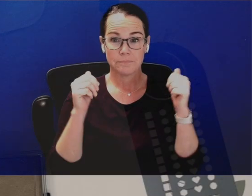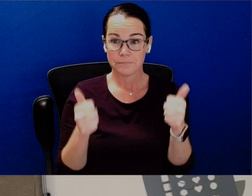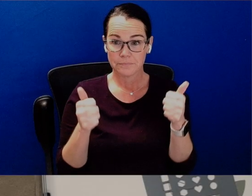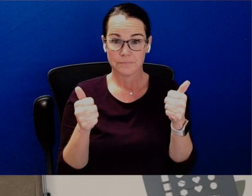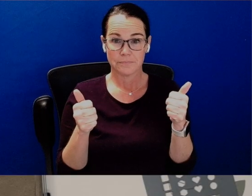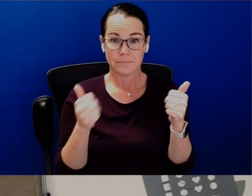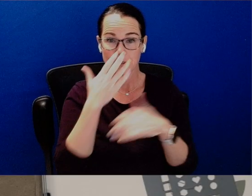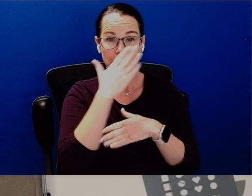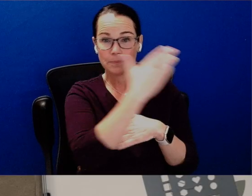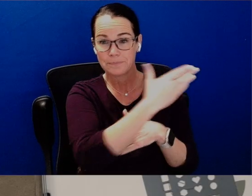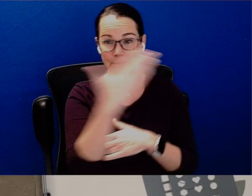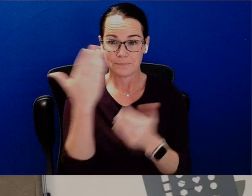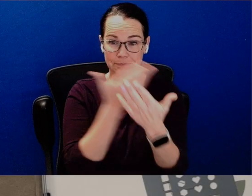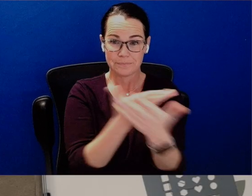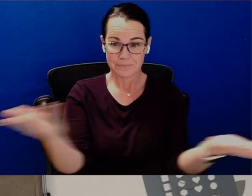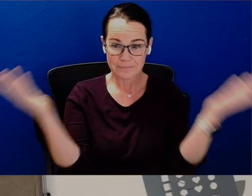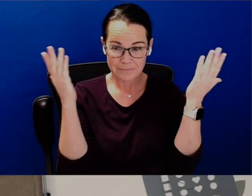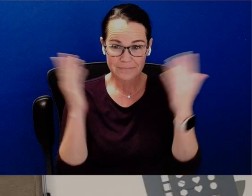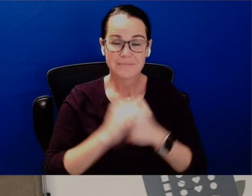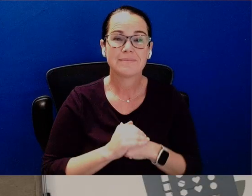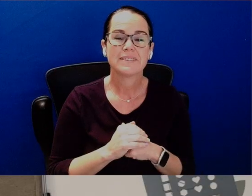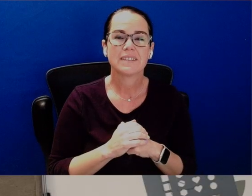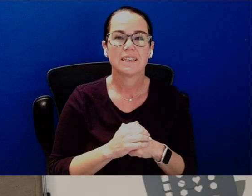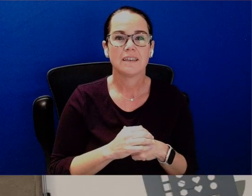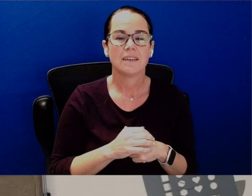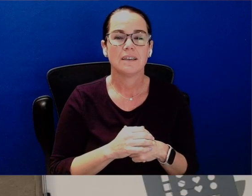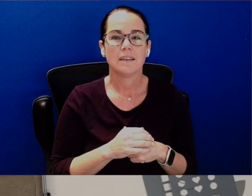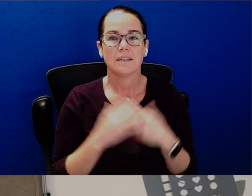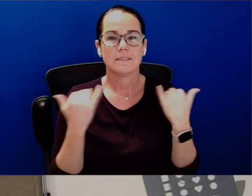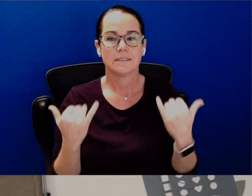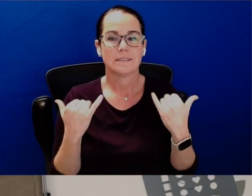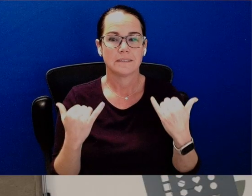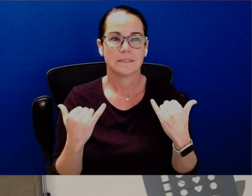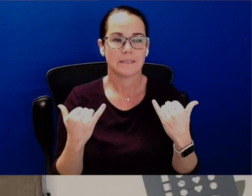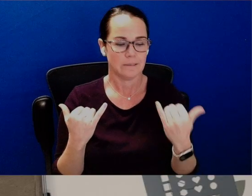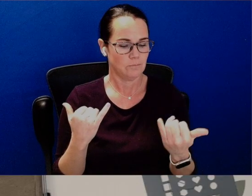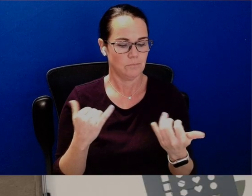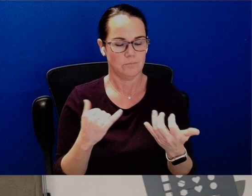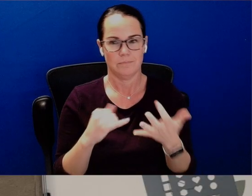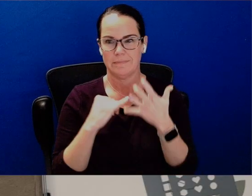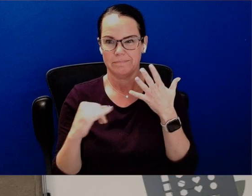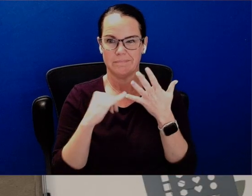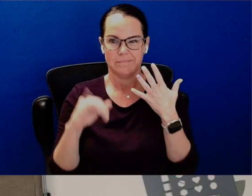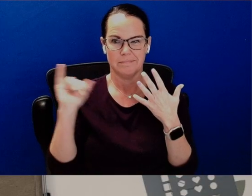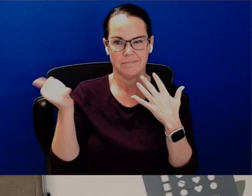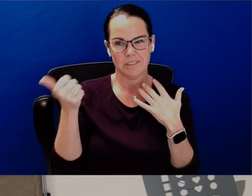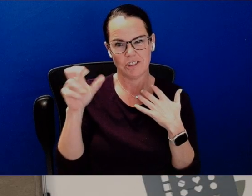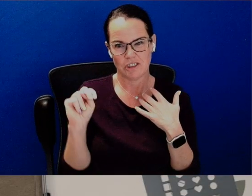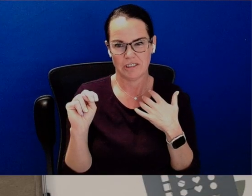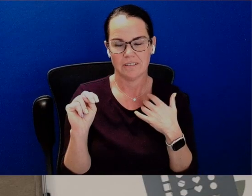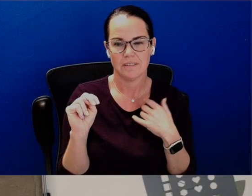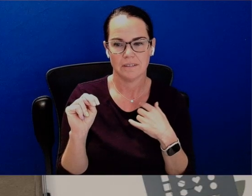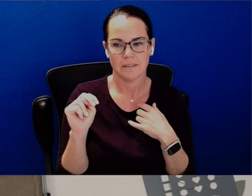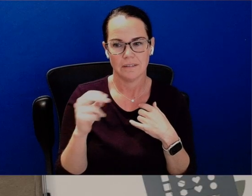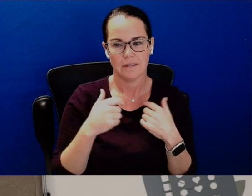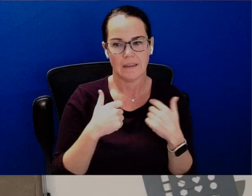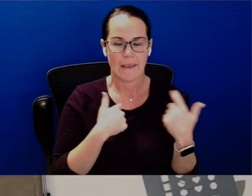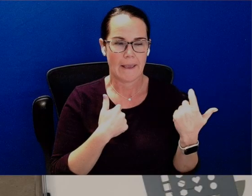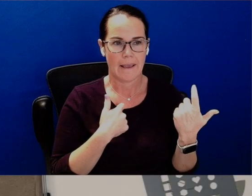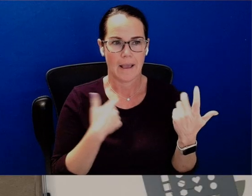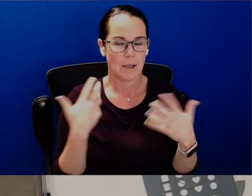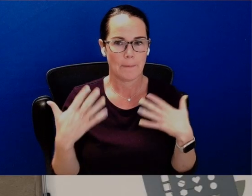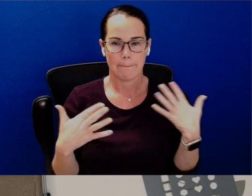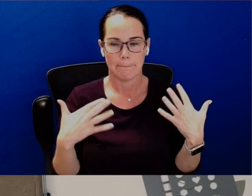All right, good morning, everybody. It is the end of January-ish, and I'm